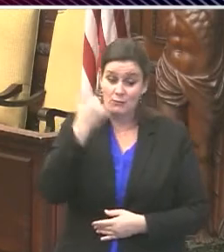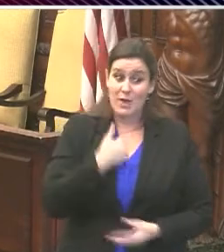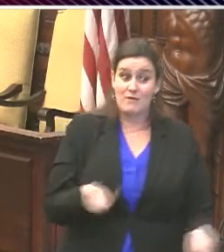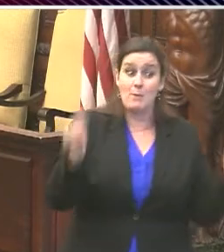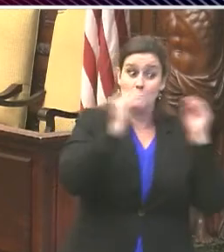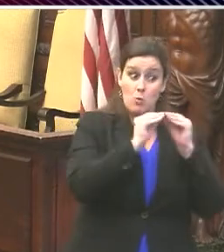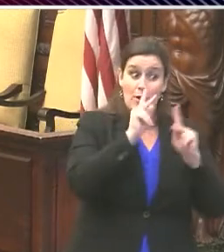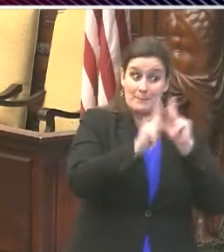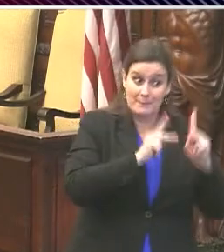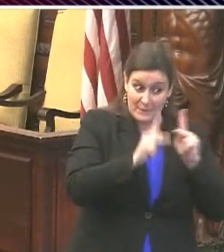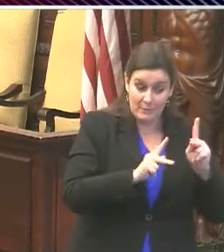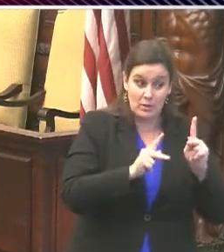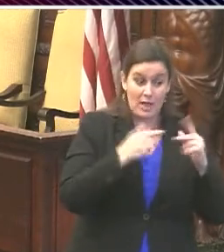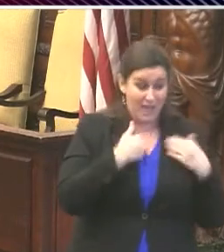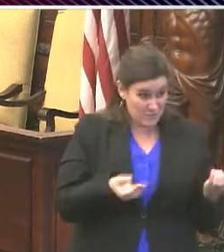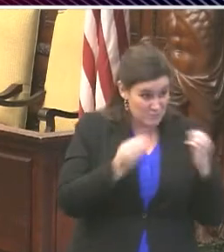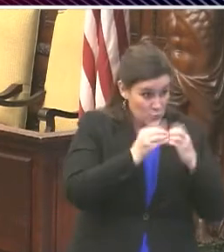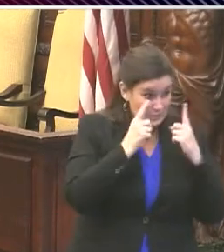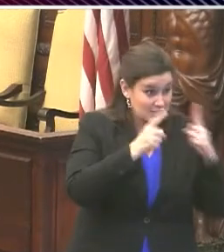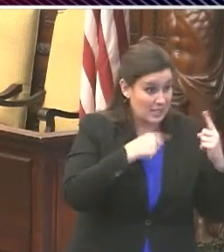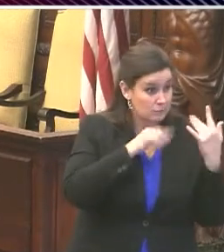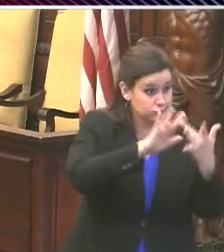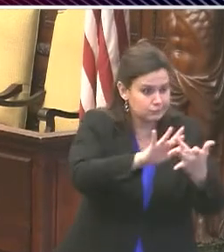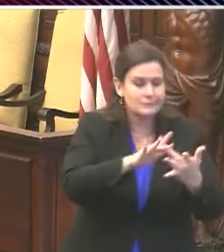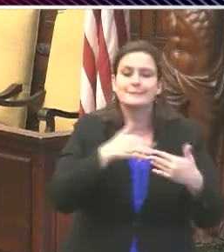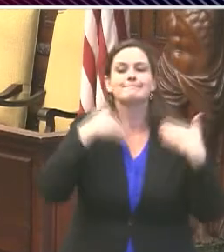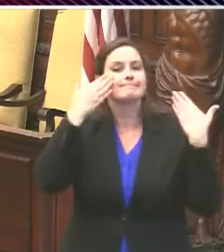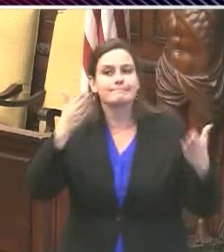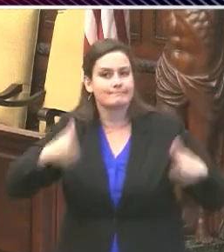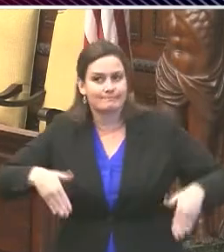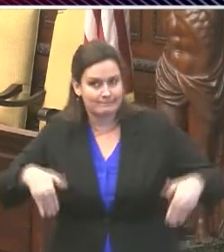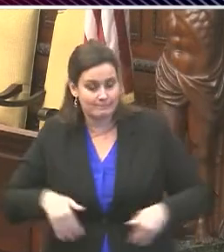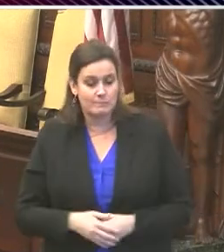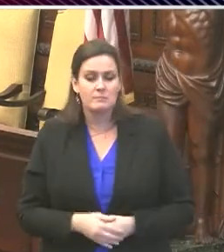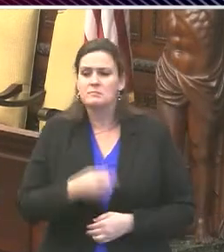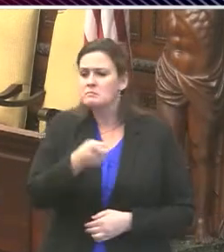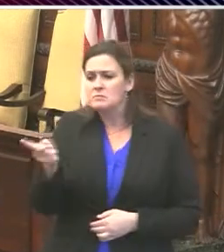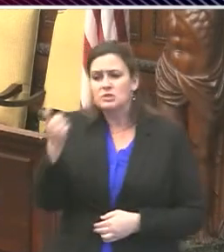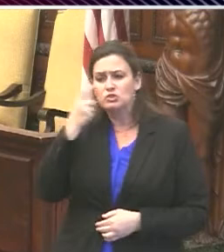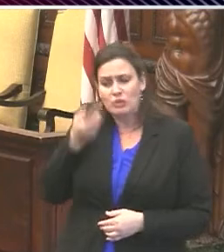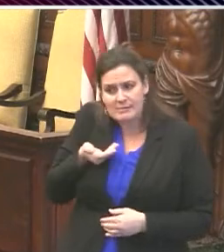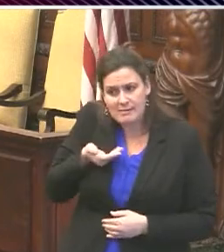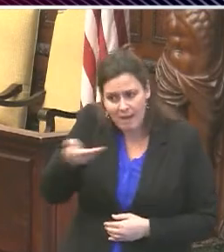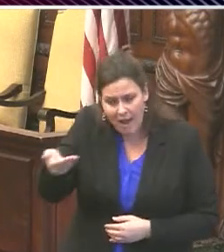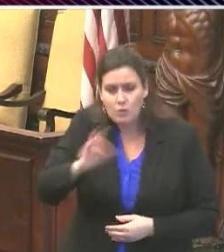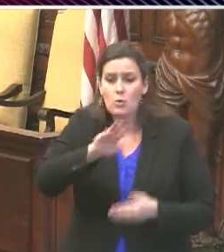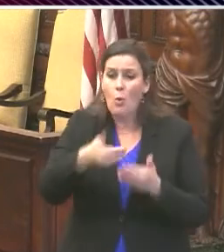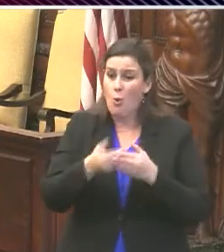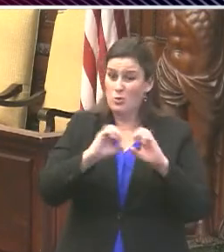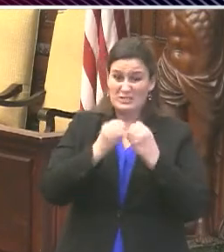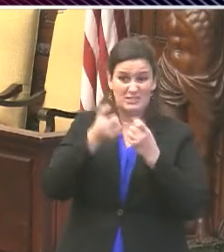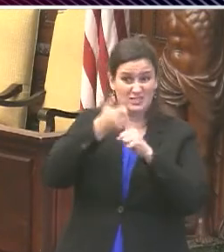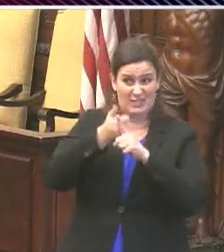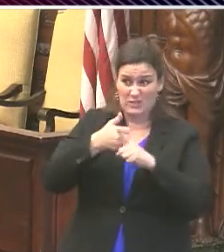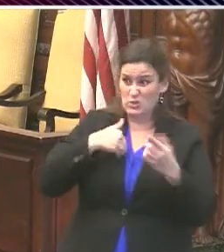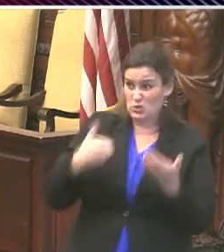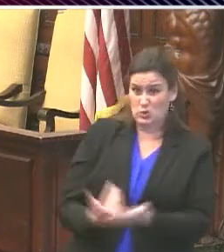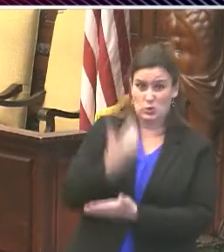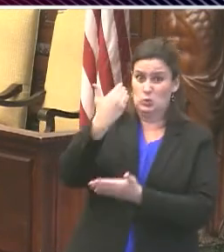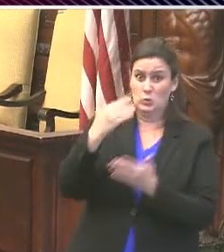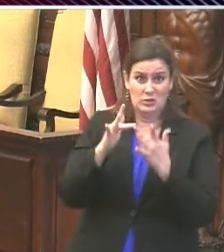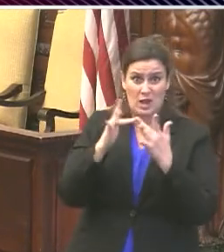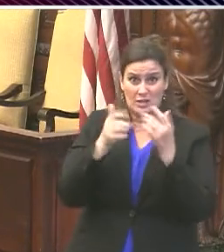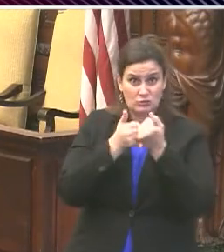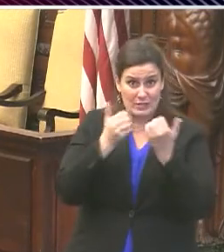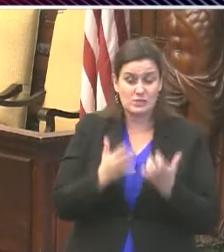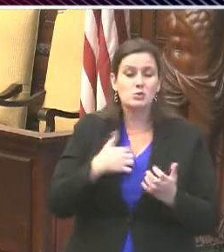success in reaching those? And we don't know yet. All of our people are newly hired. The whole organization is new. And so it's going to be improving, I think,